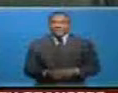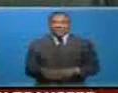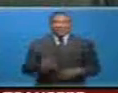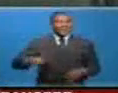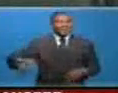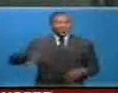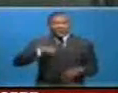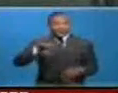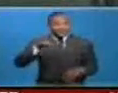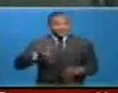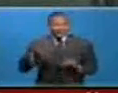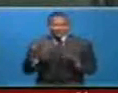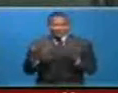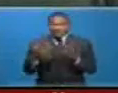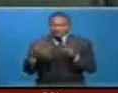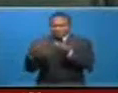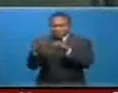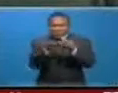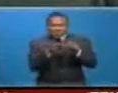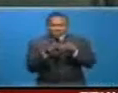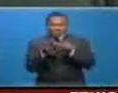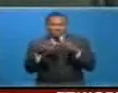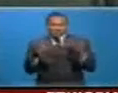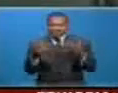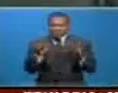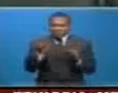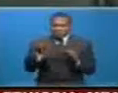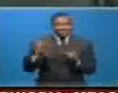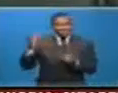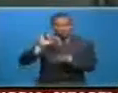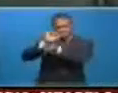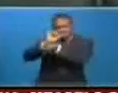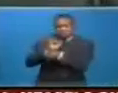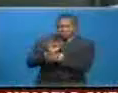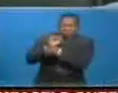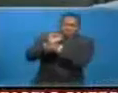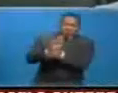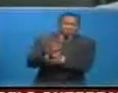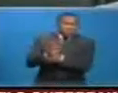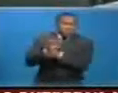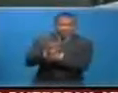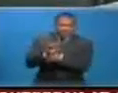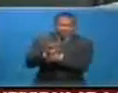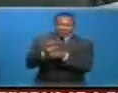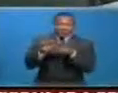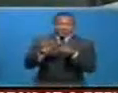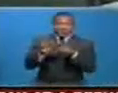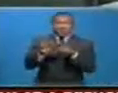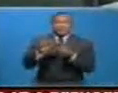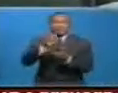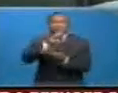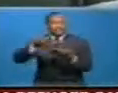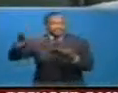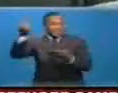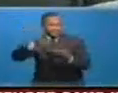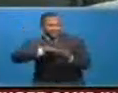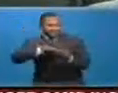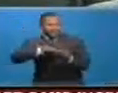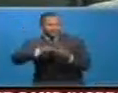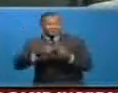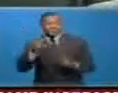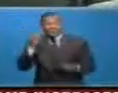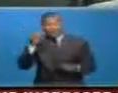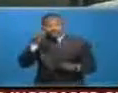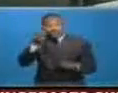order to overcome the bad effect of this old system, so to preserve the future